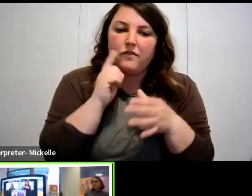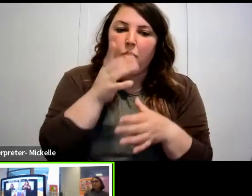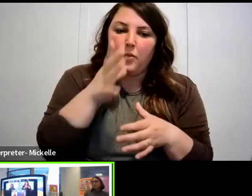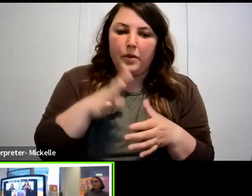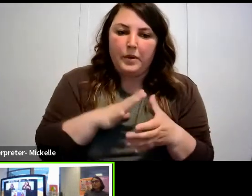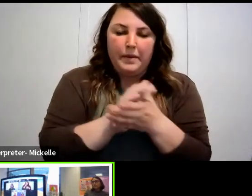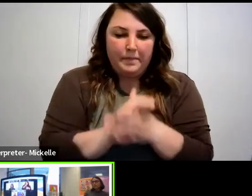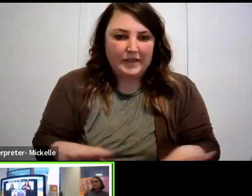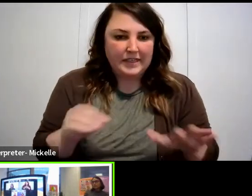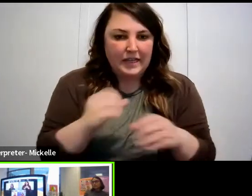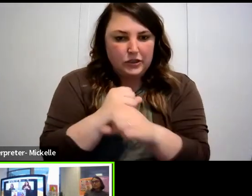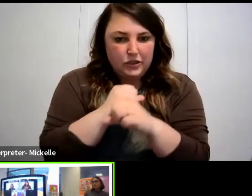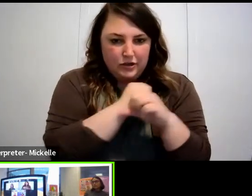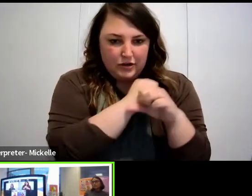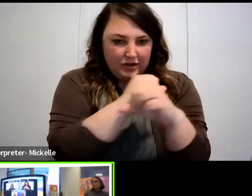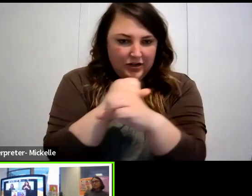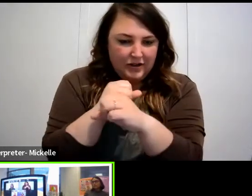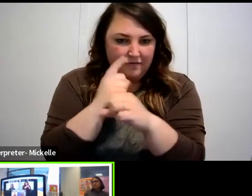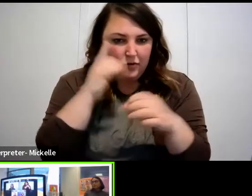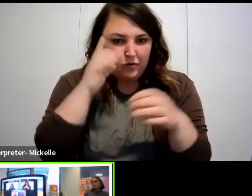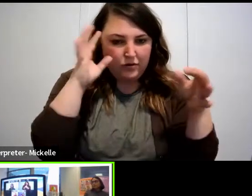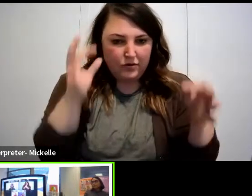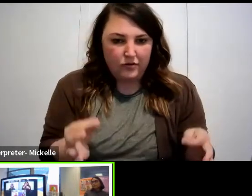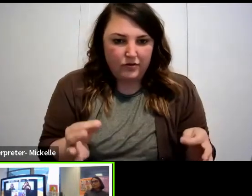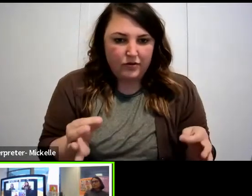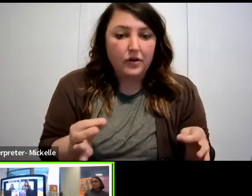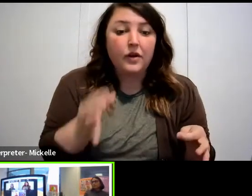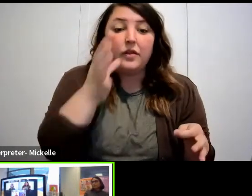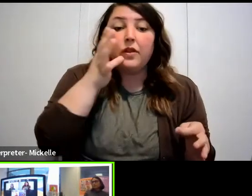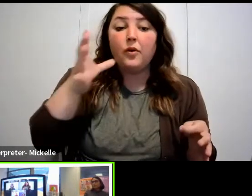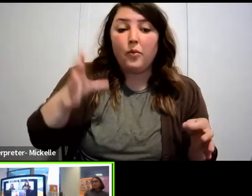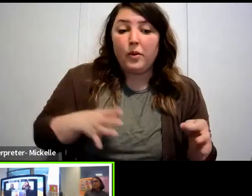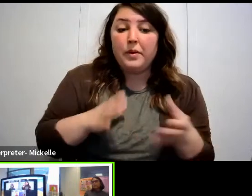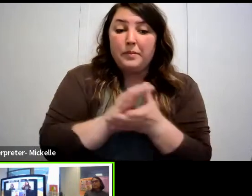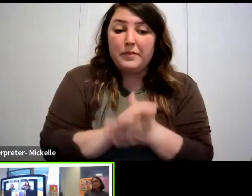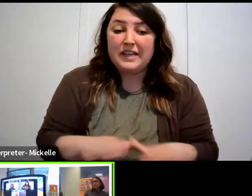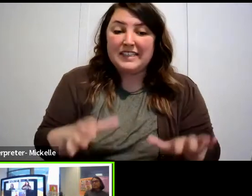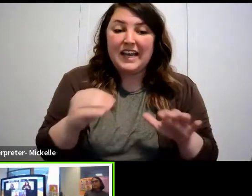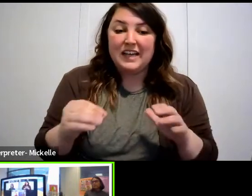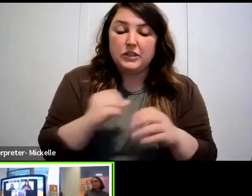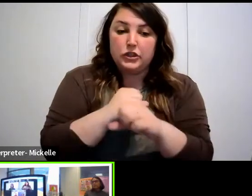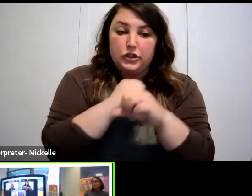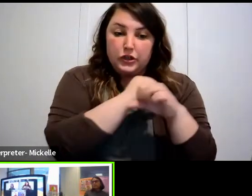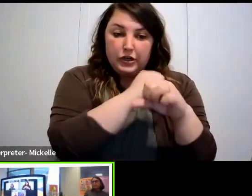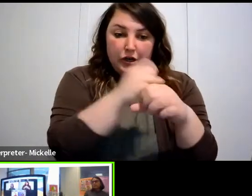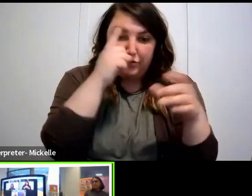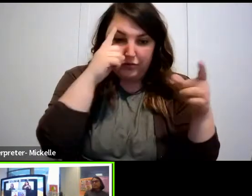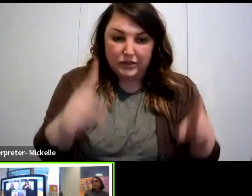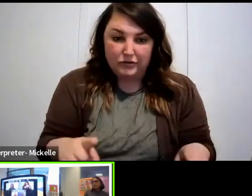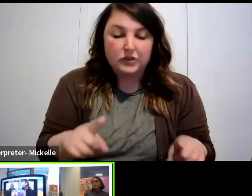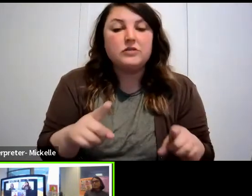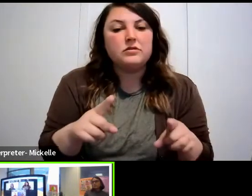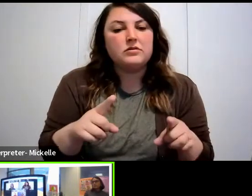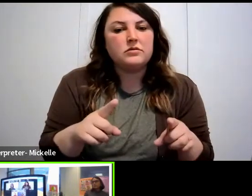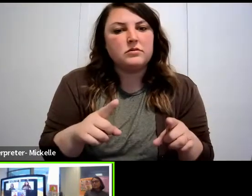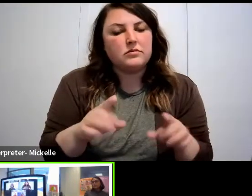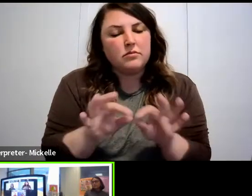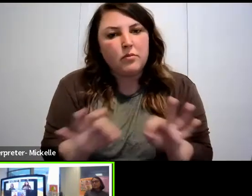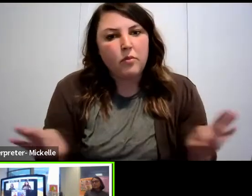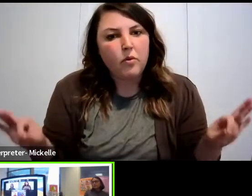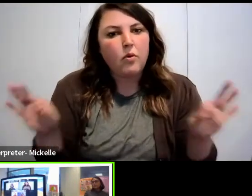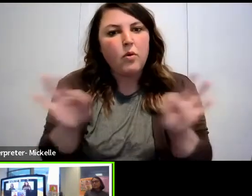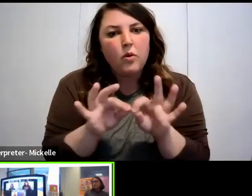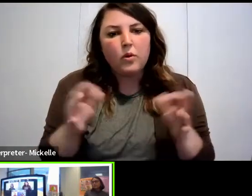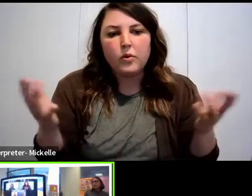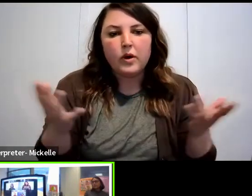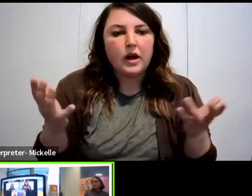supporting resolutions. The Women, Peace and Security Resolution's most crucial provision is